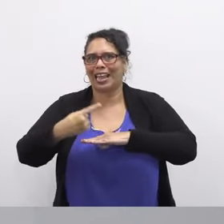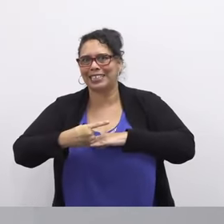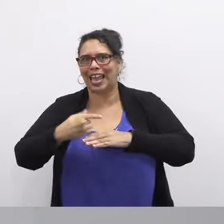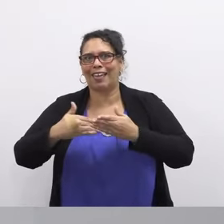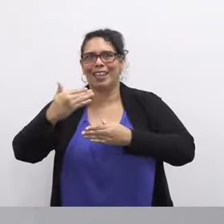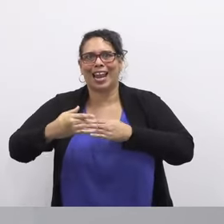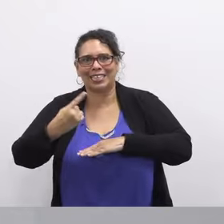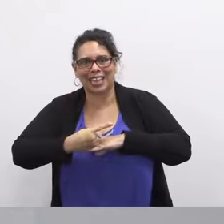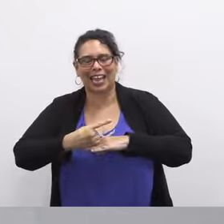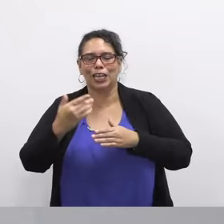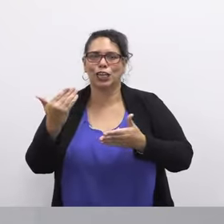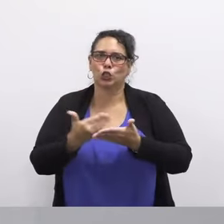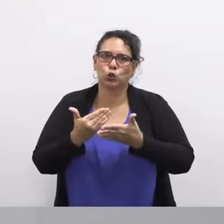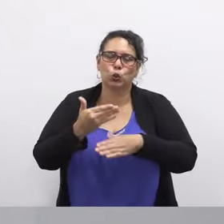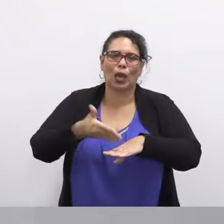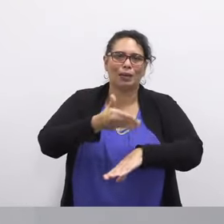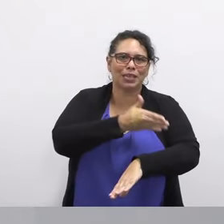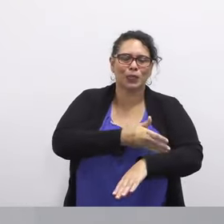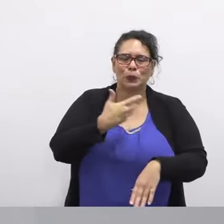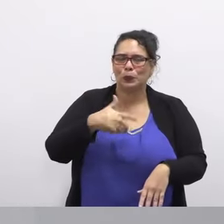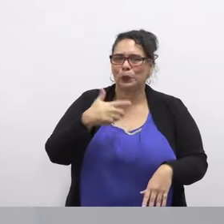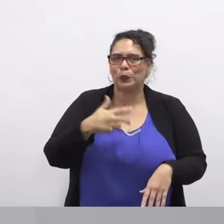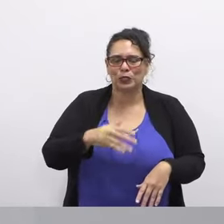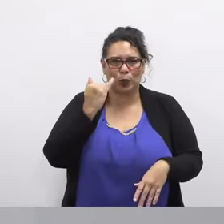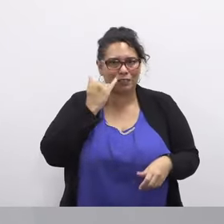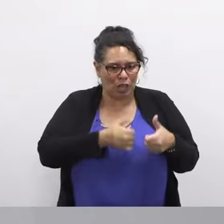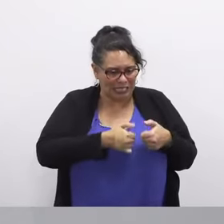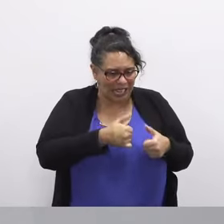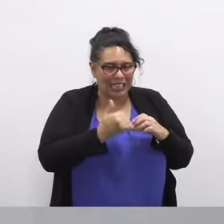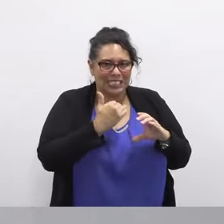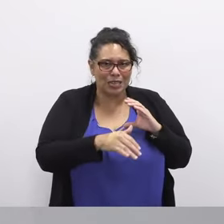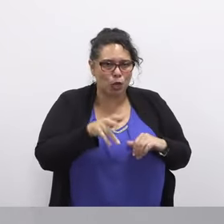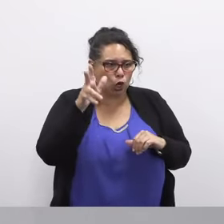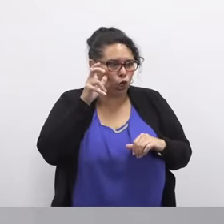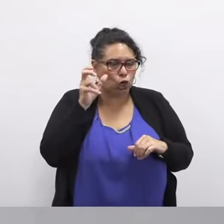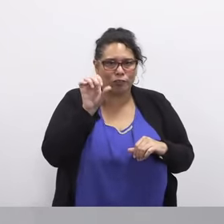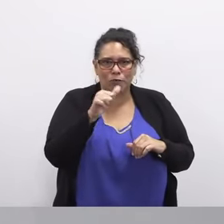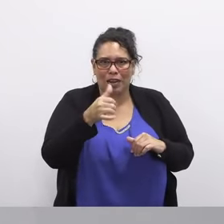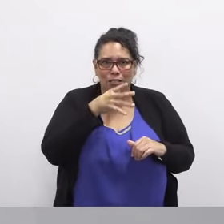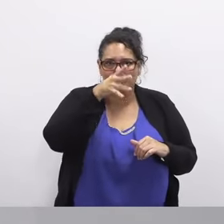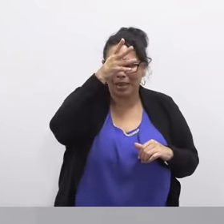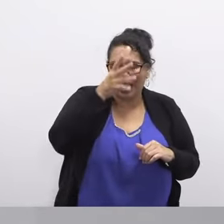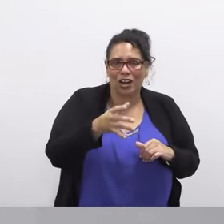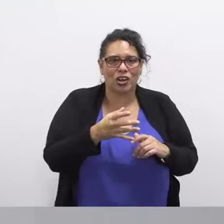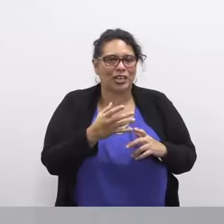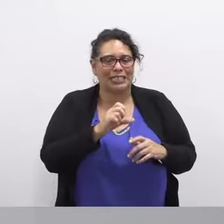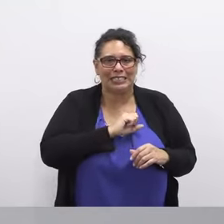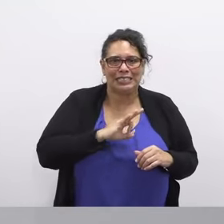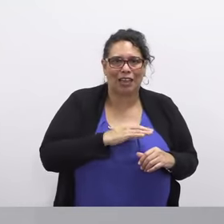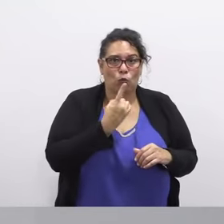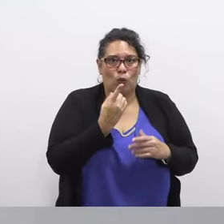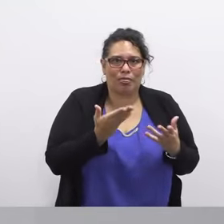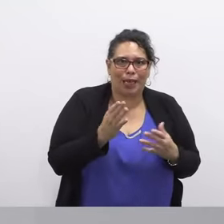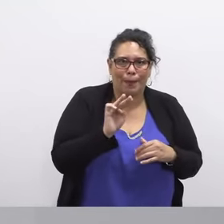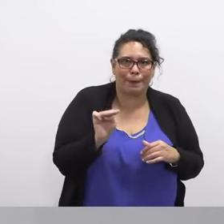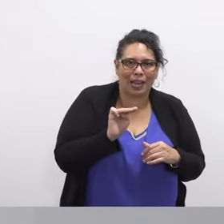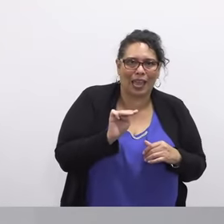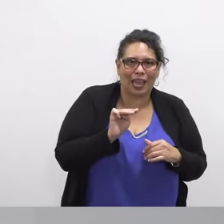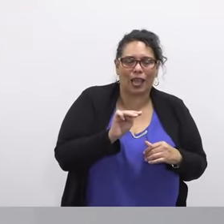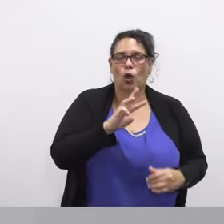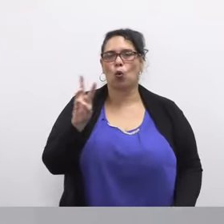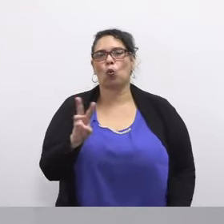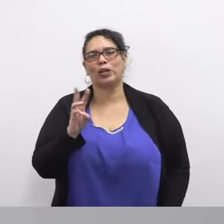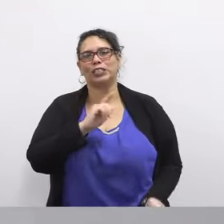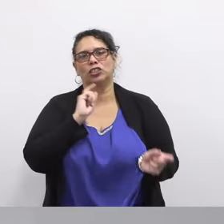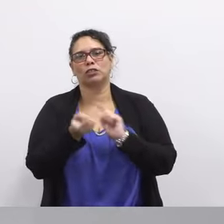new updates in communication. So if you got a text or an email or heard from a fellow parent or staff member one thing on Monday, Wednesday